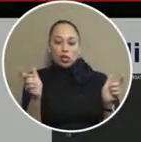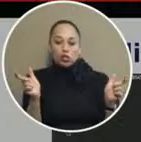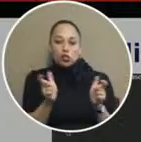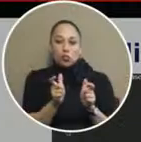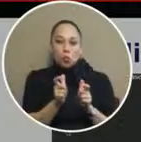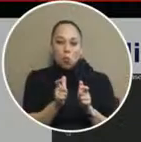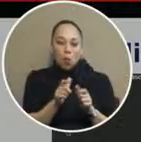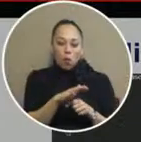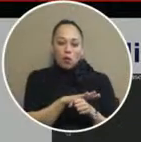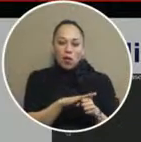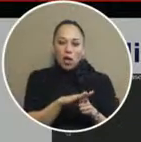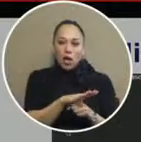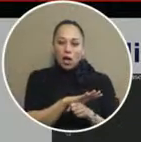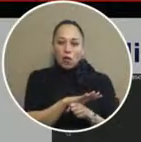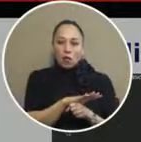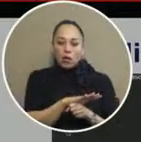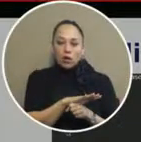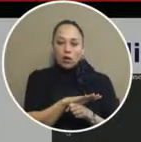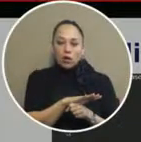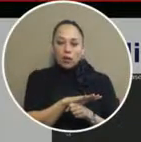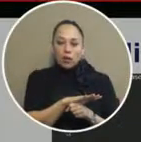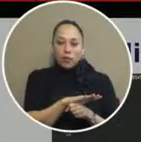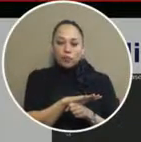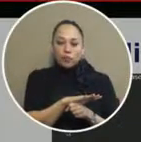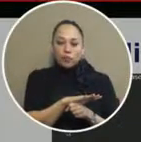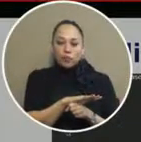area of